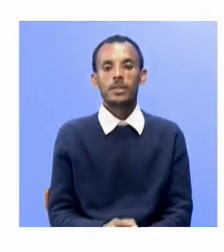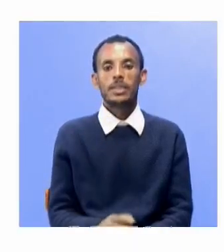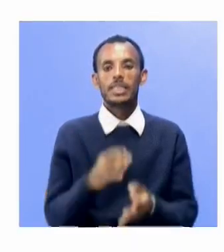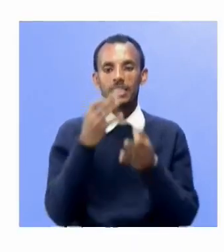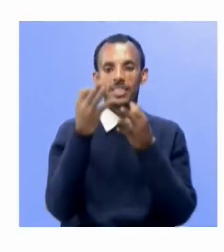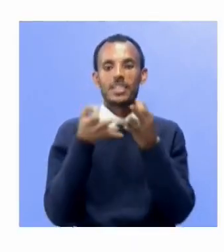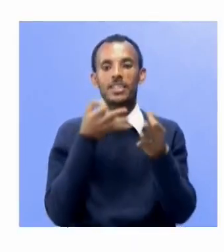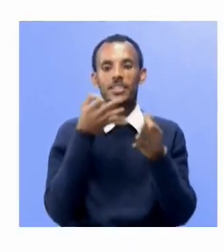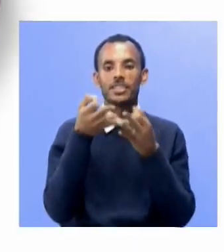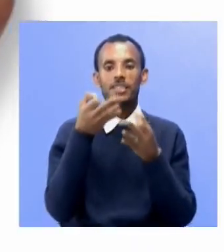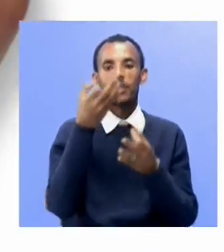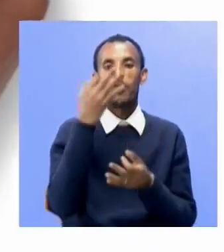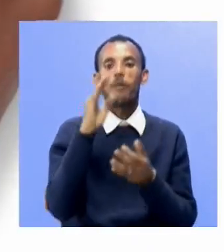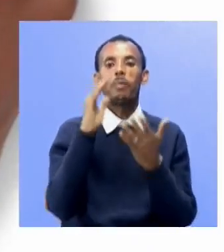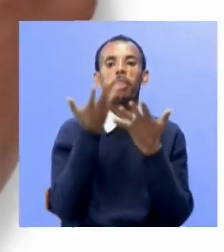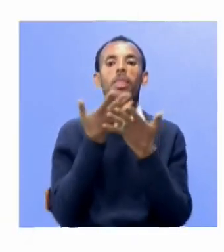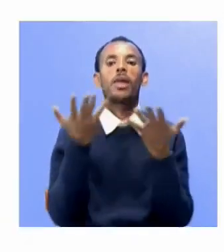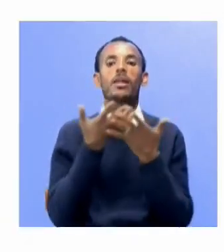of things.